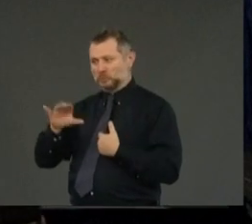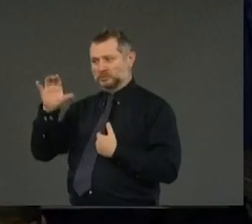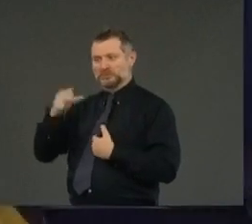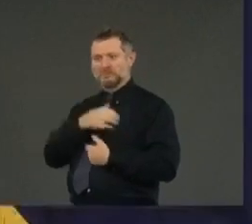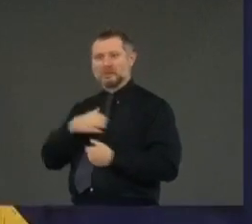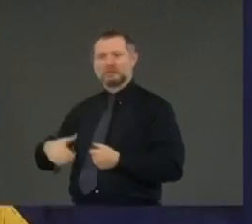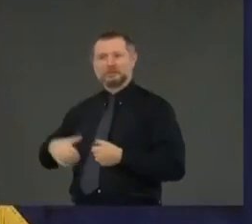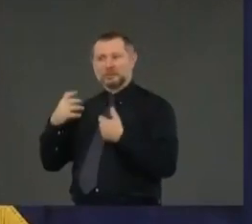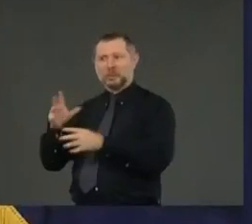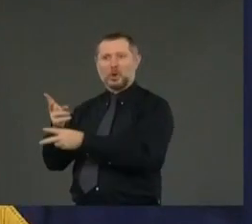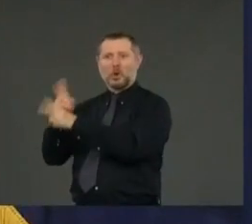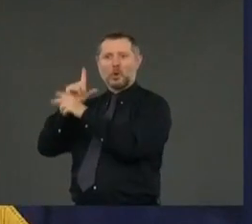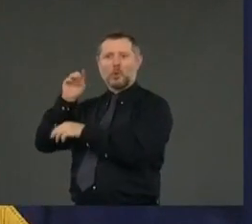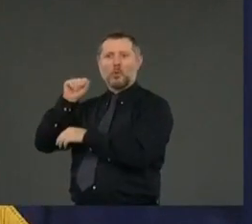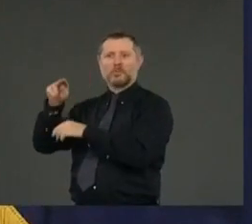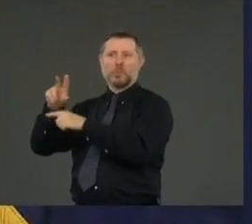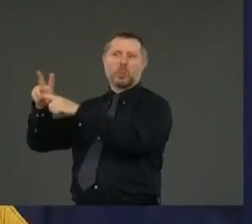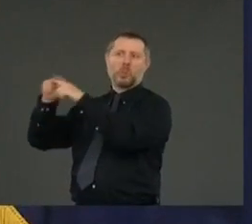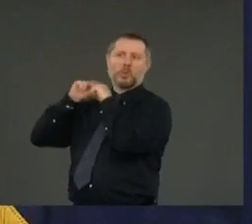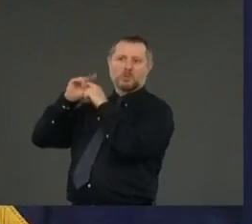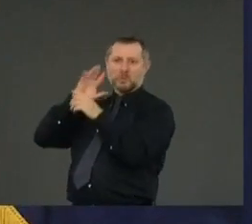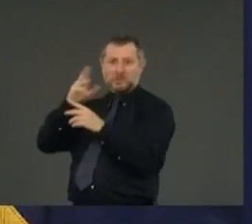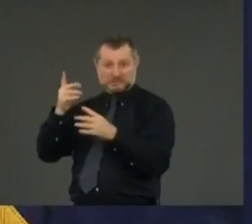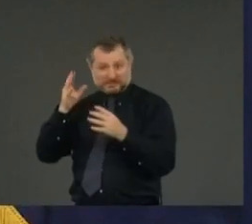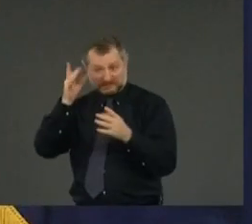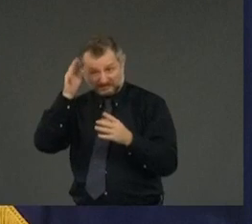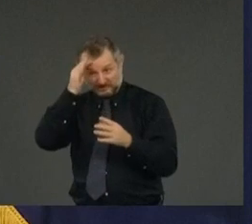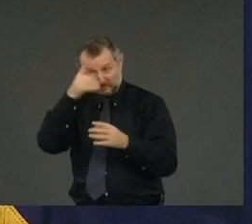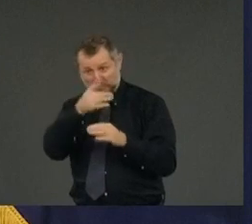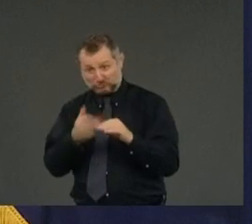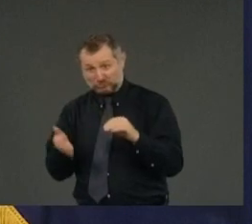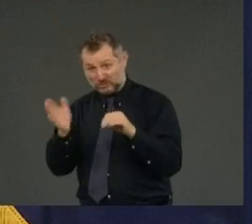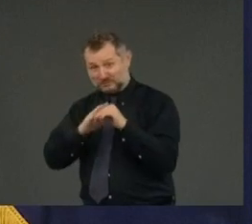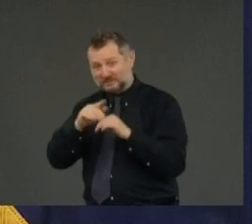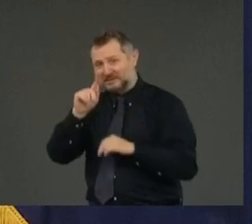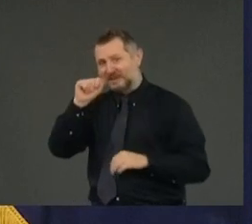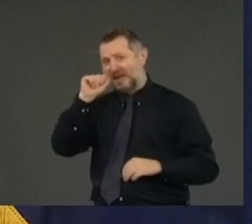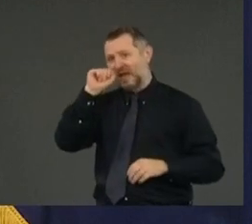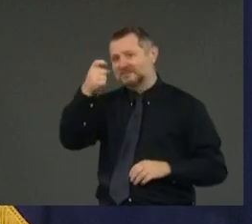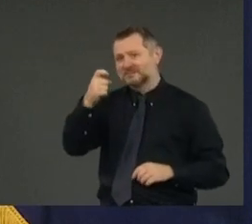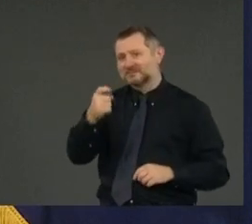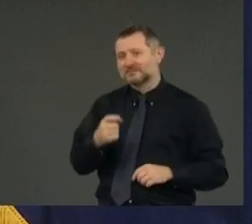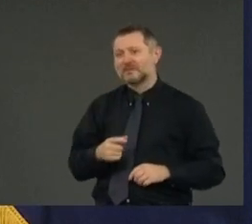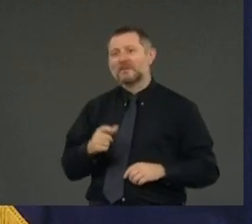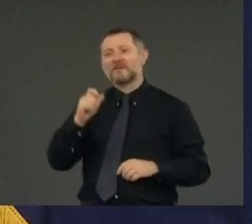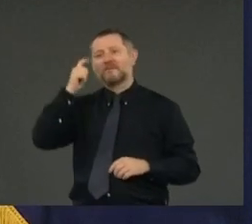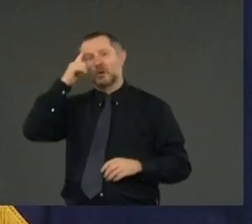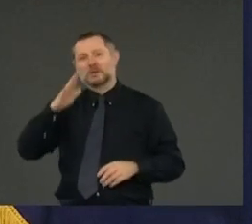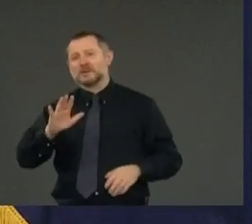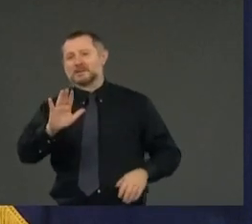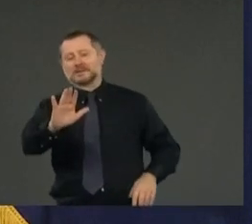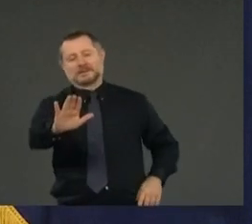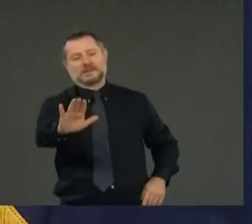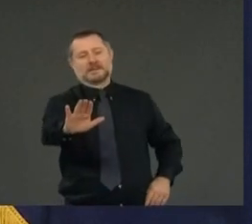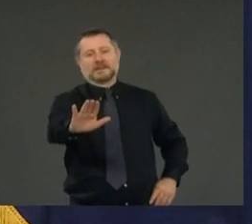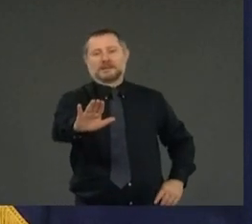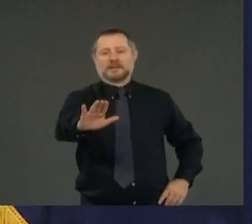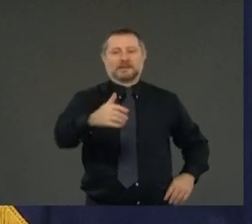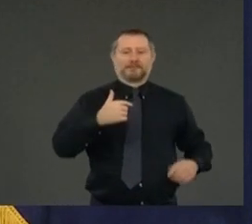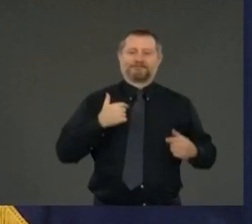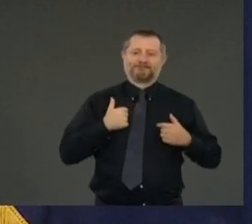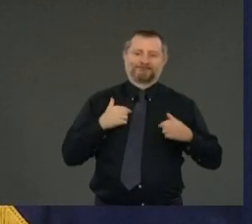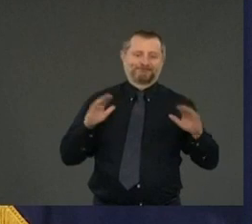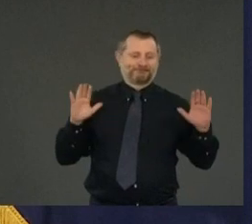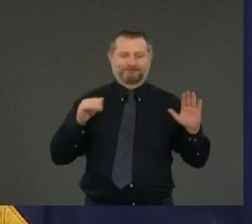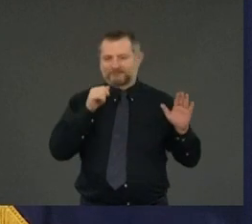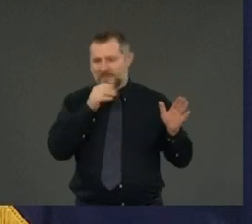consider to fix a budget shortfalls? I have no specific plans on the